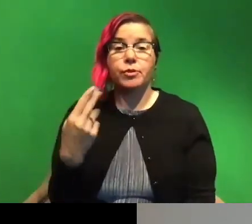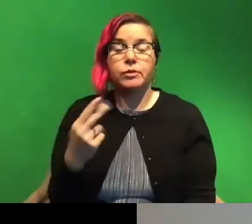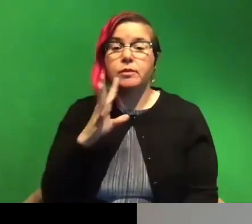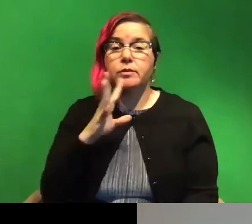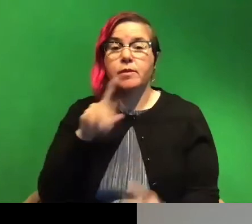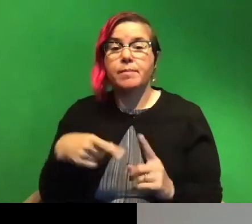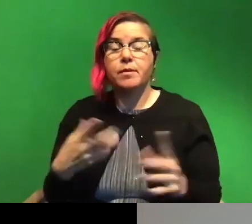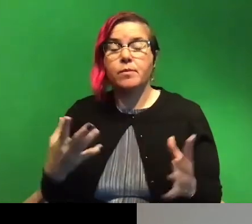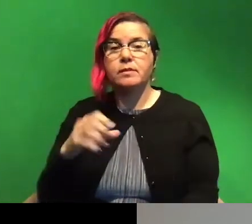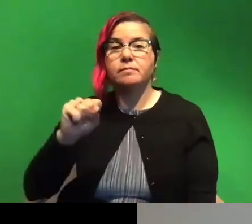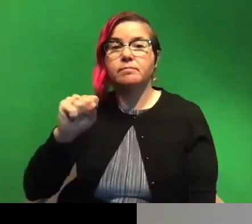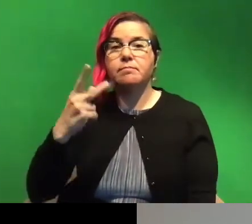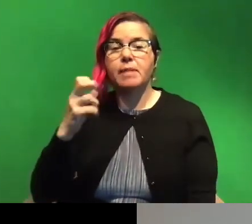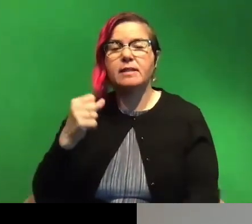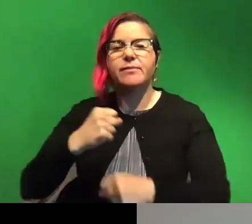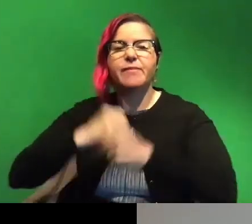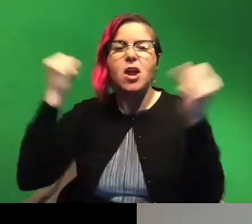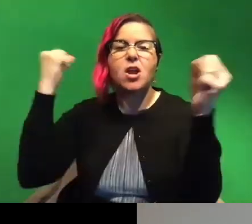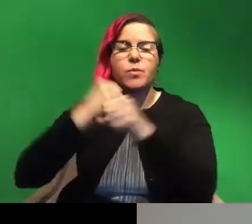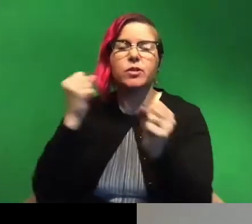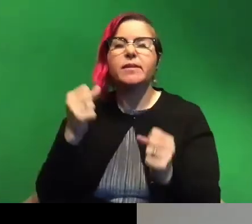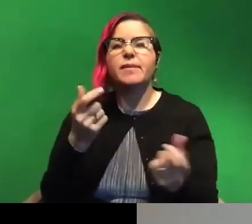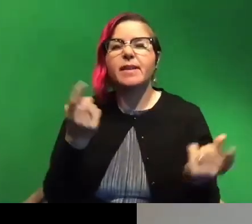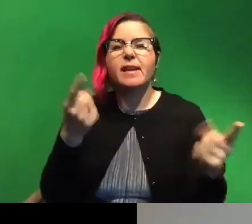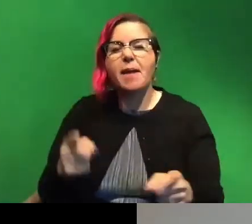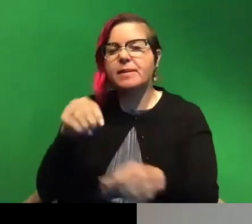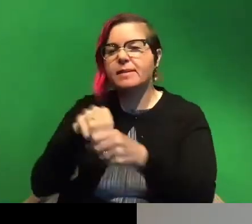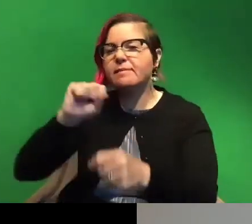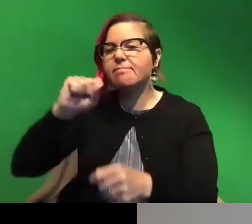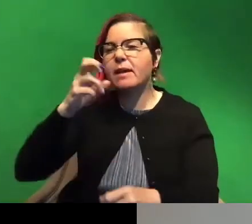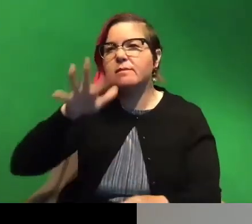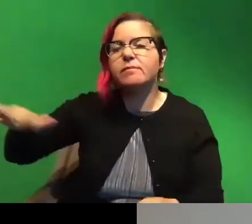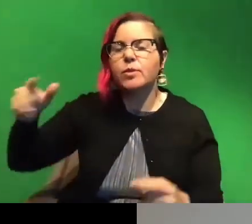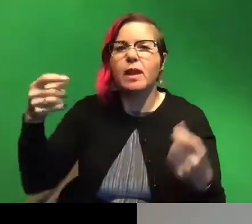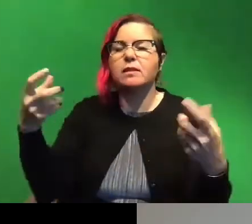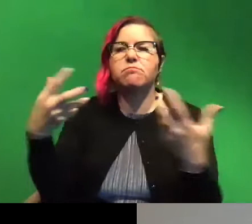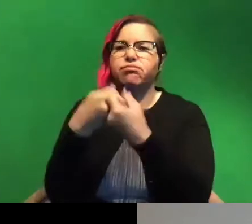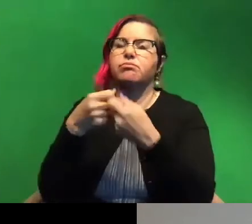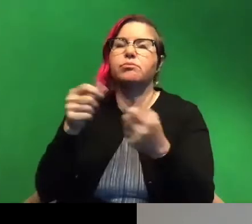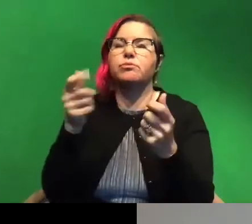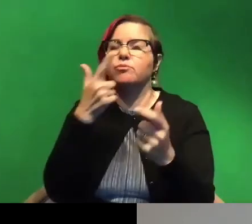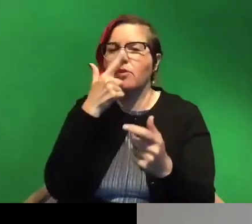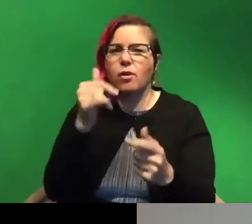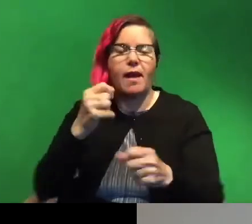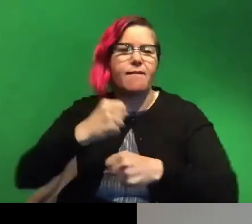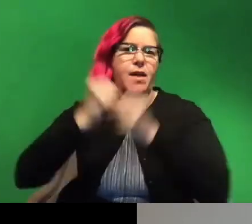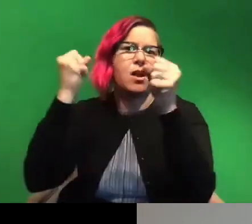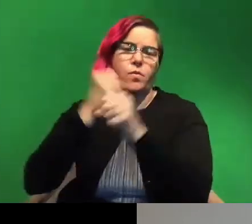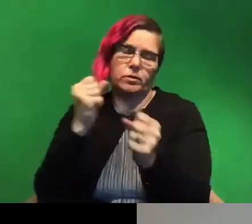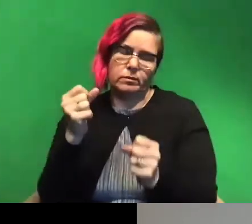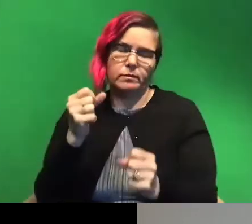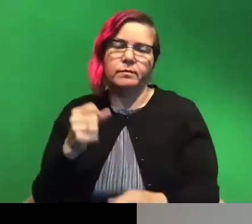about space fireworks. So these things that happen in space where two things collide and it ends up looking to us like fireworks. And